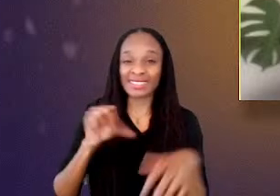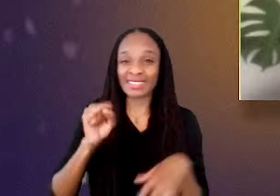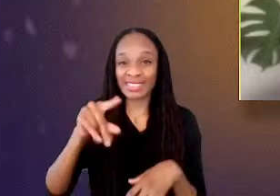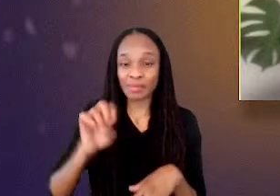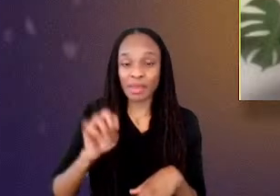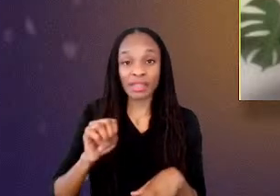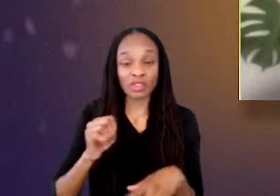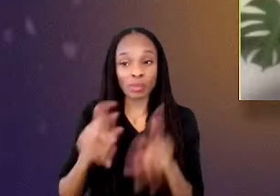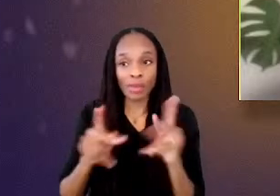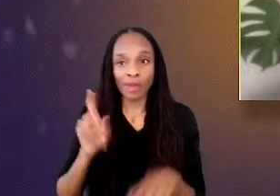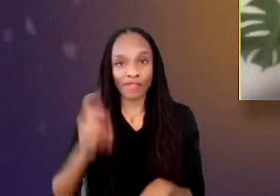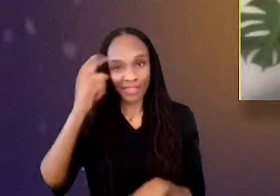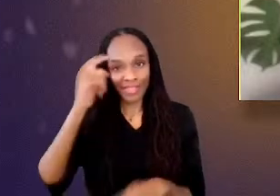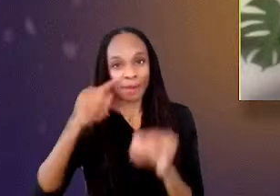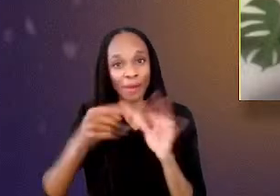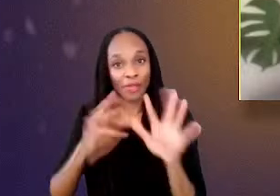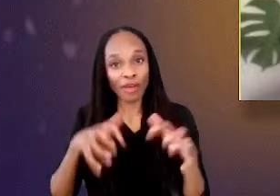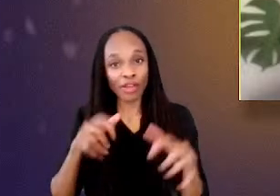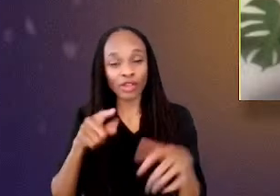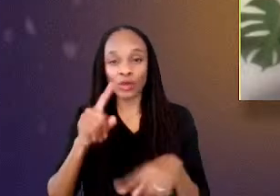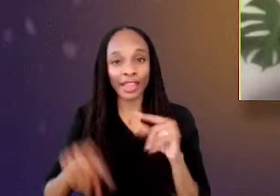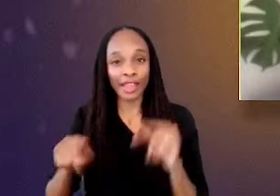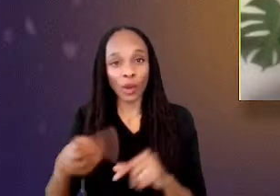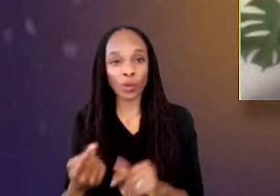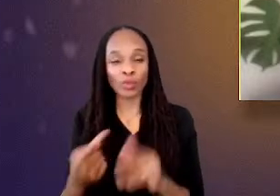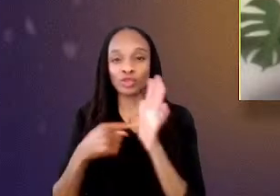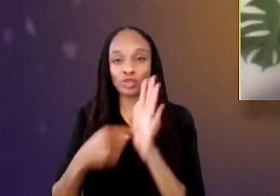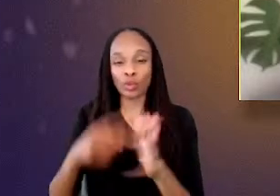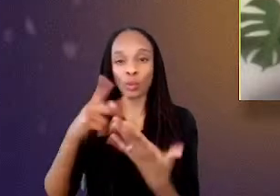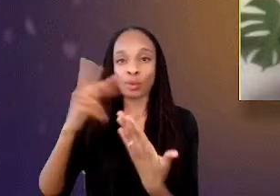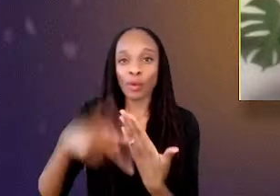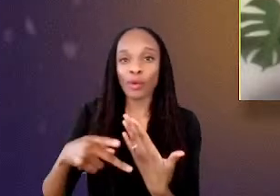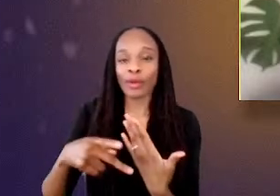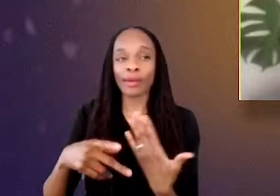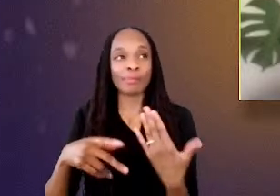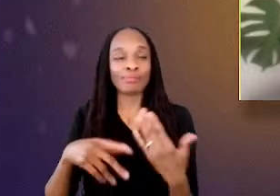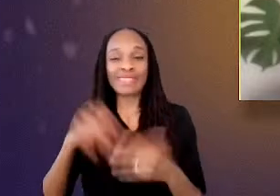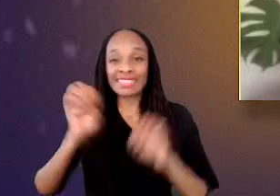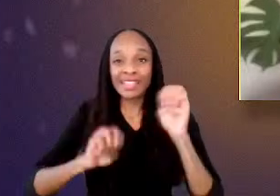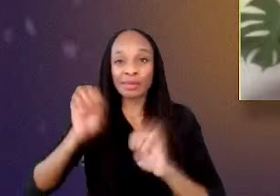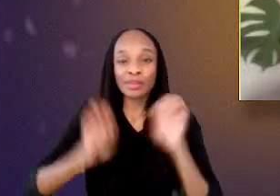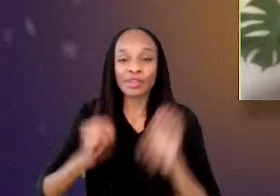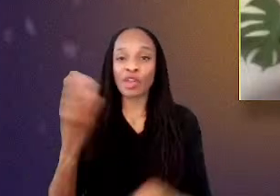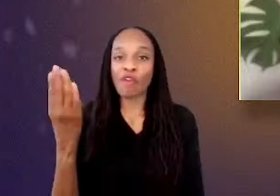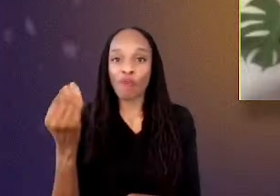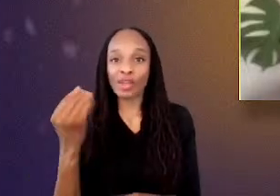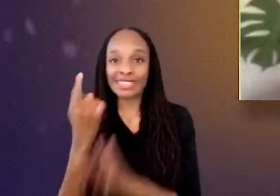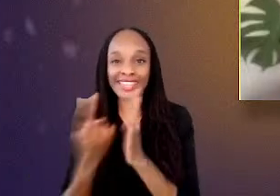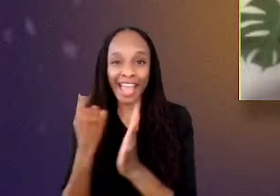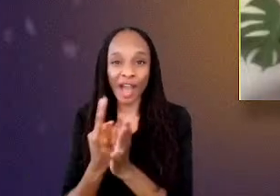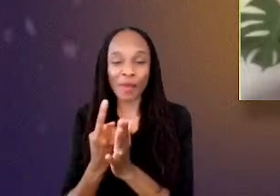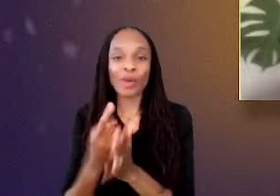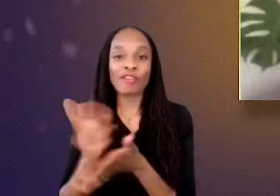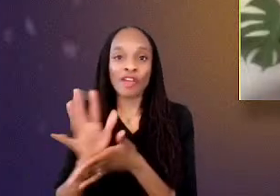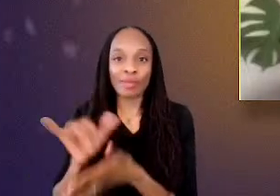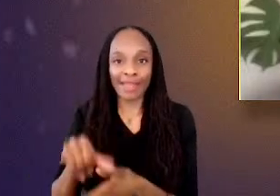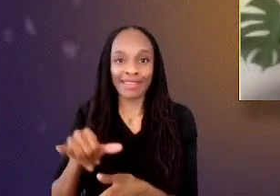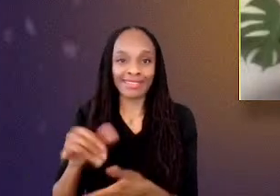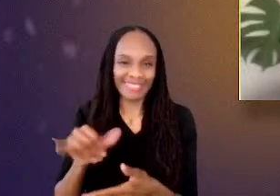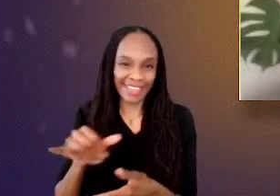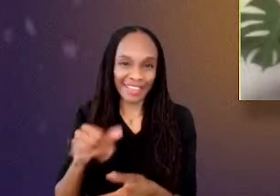know, you can't only program, you know, experimental 14-hour films like that one film in Berlin.